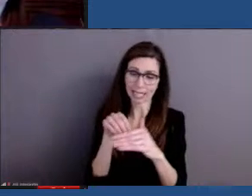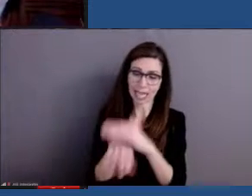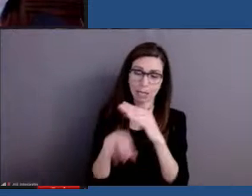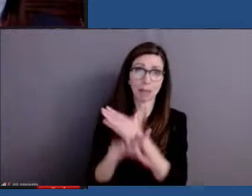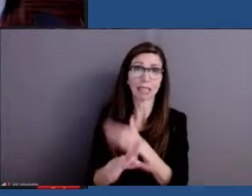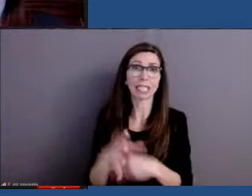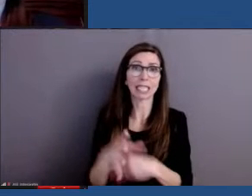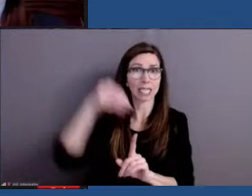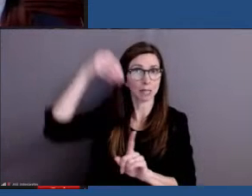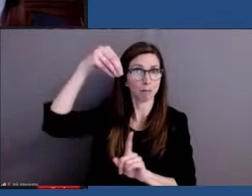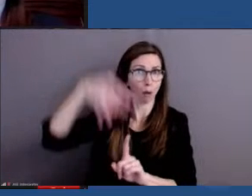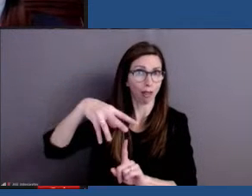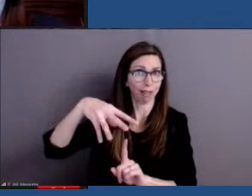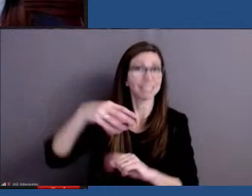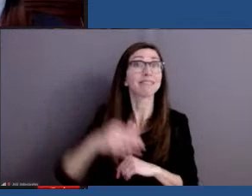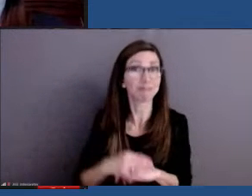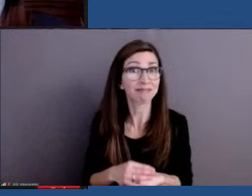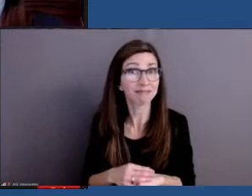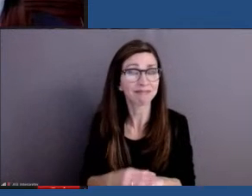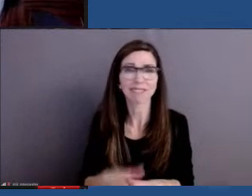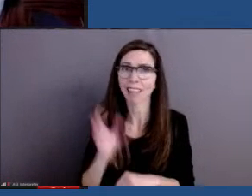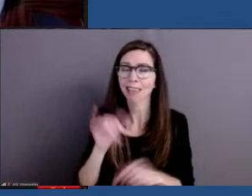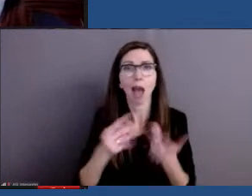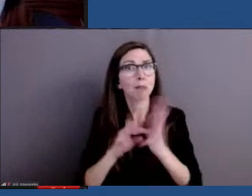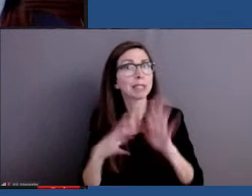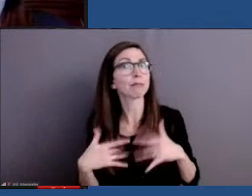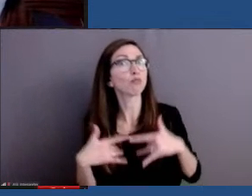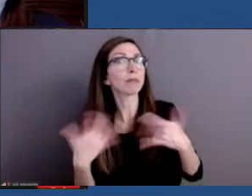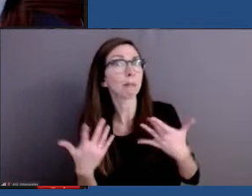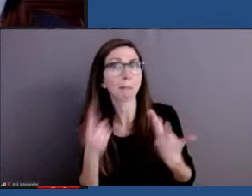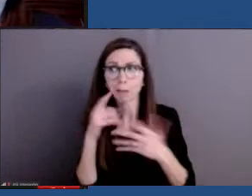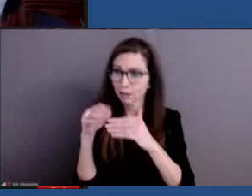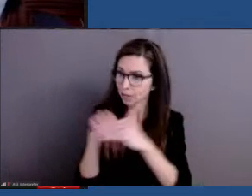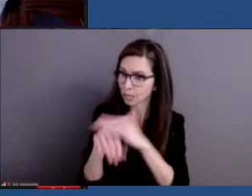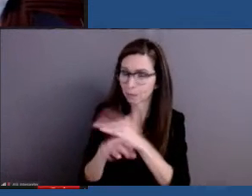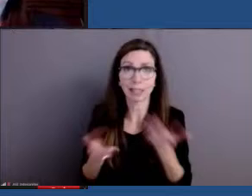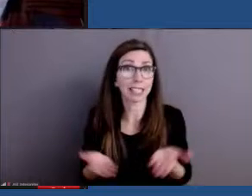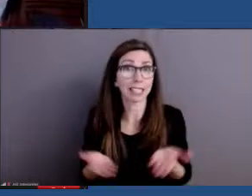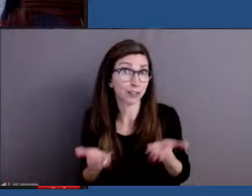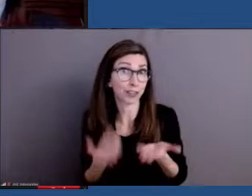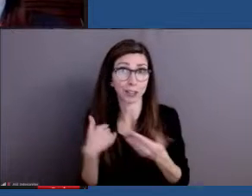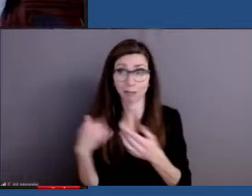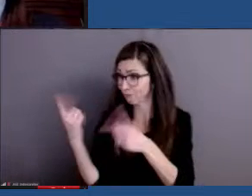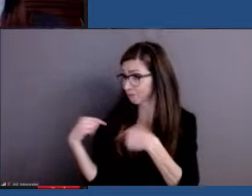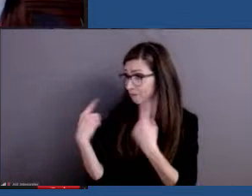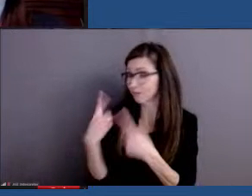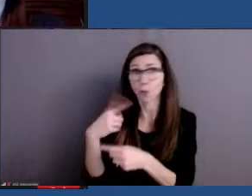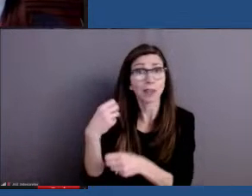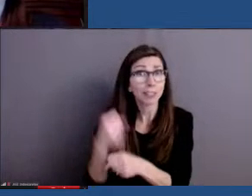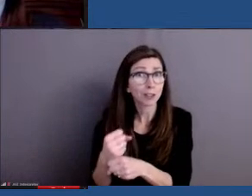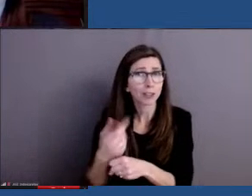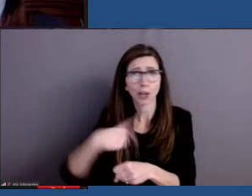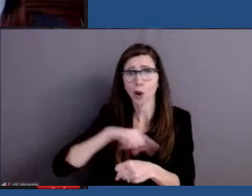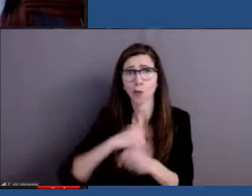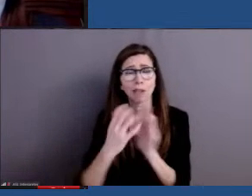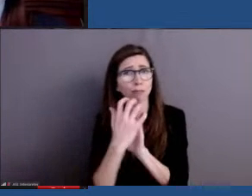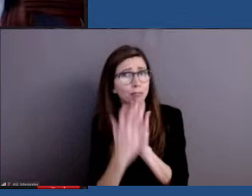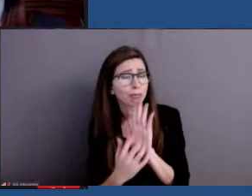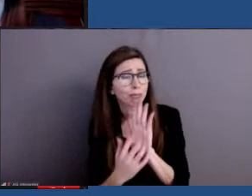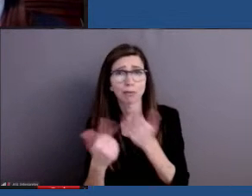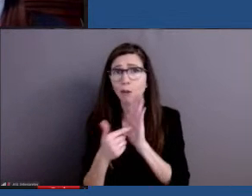initiatives related to accessibility at the city. In the last year, we included articles on things like beach